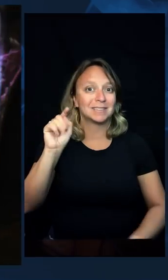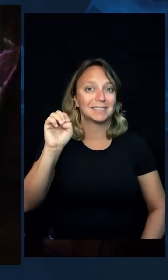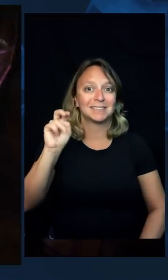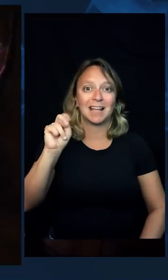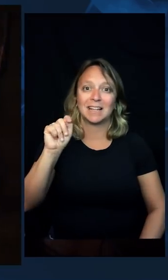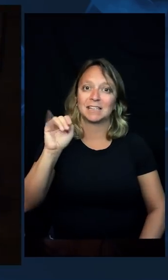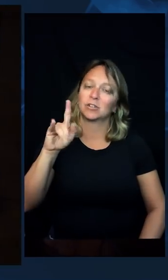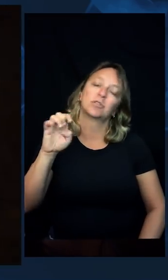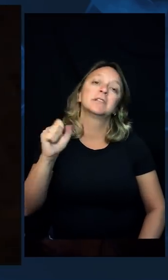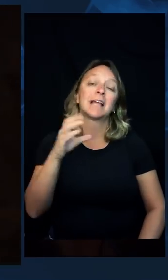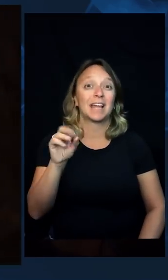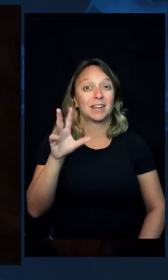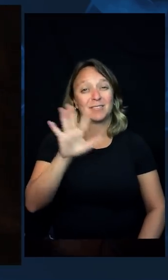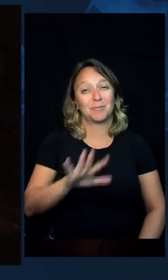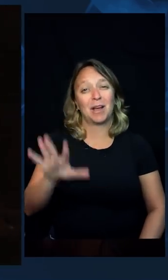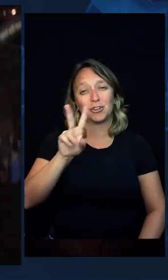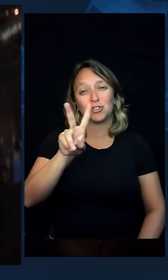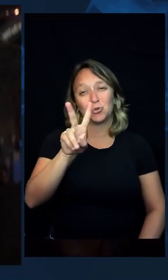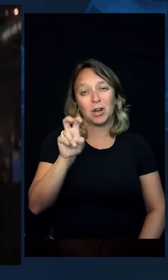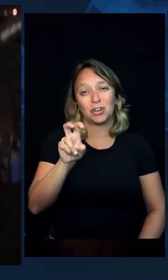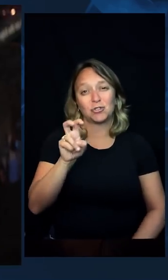suckers per arm.